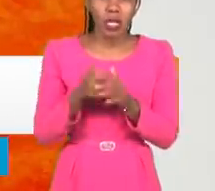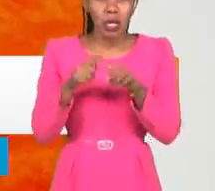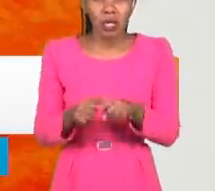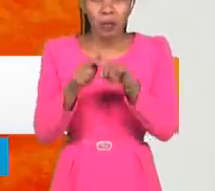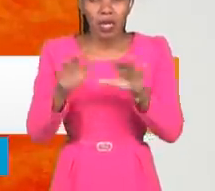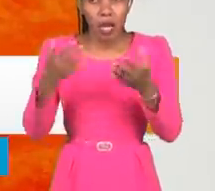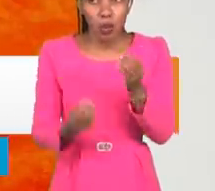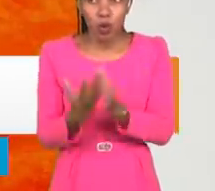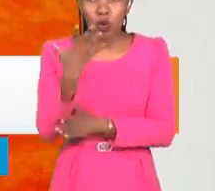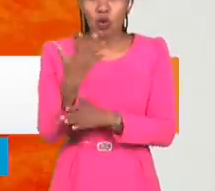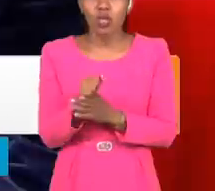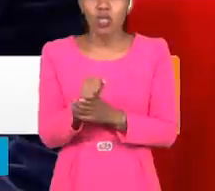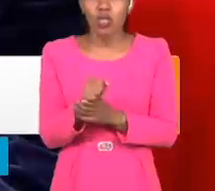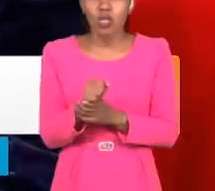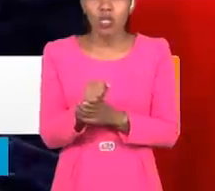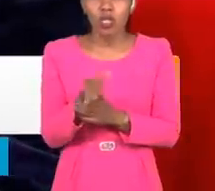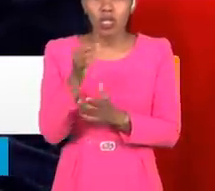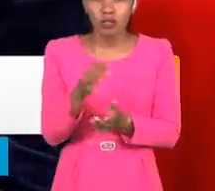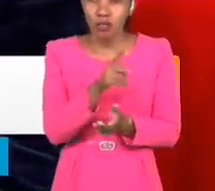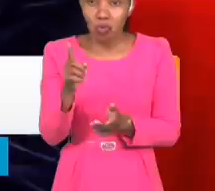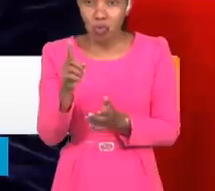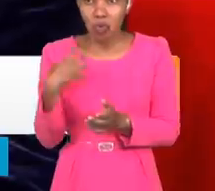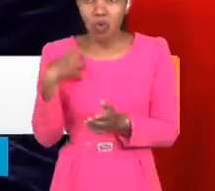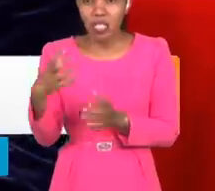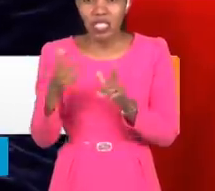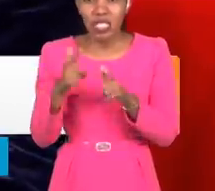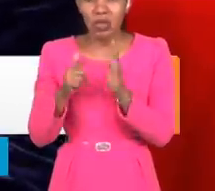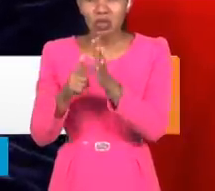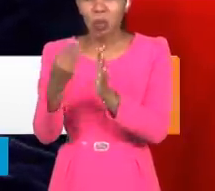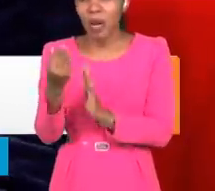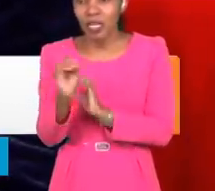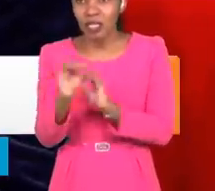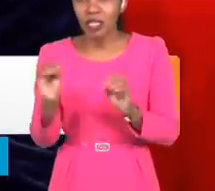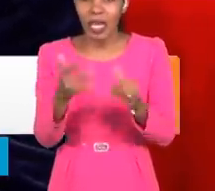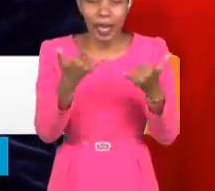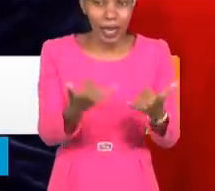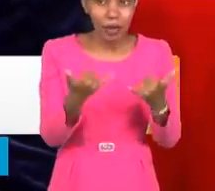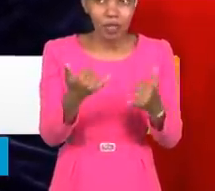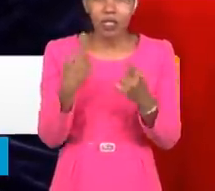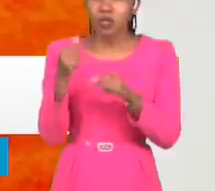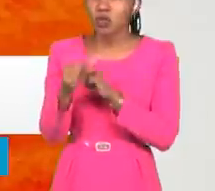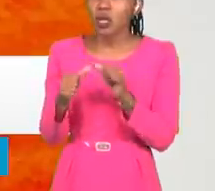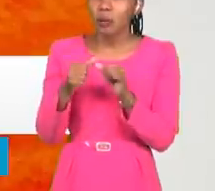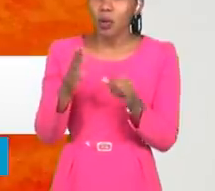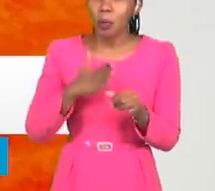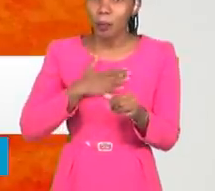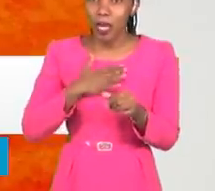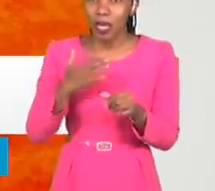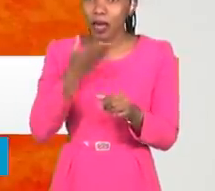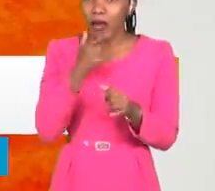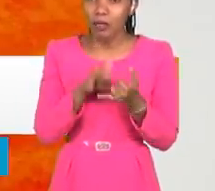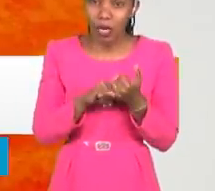actually grew up. Even if you're filthy rich, your parents didn't expose you to money. True. Yes. Now. I told you about my